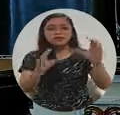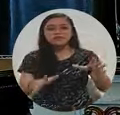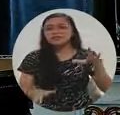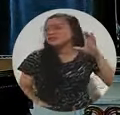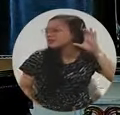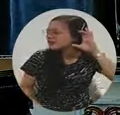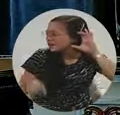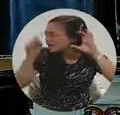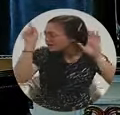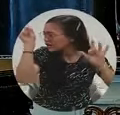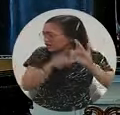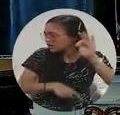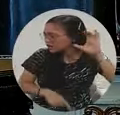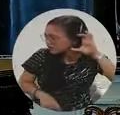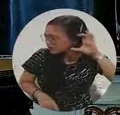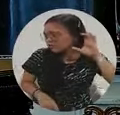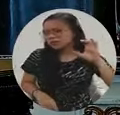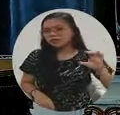kay og tingog.